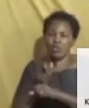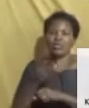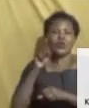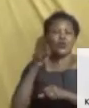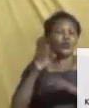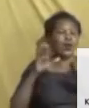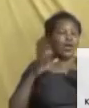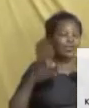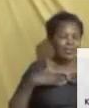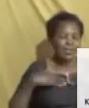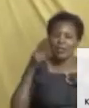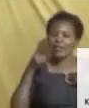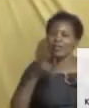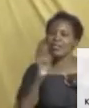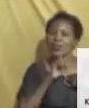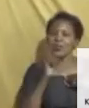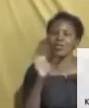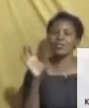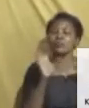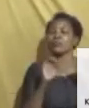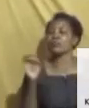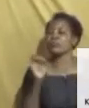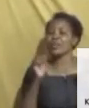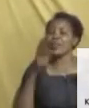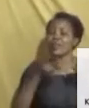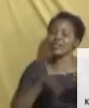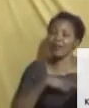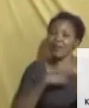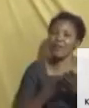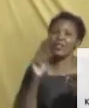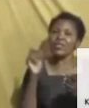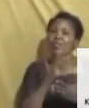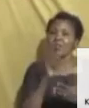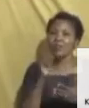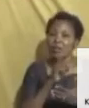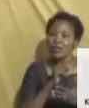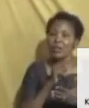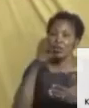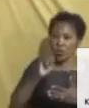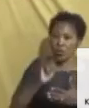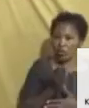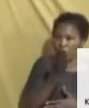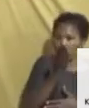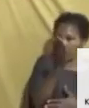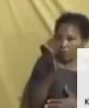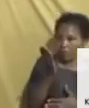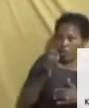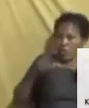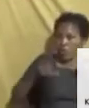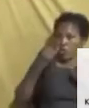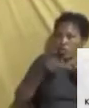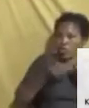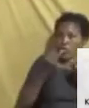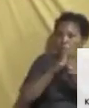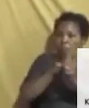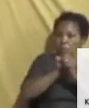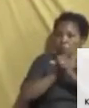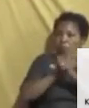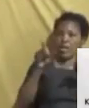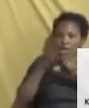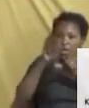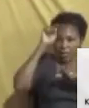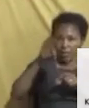the threat, which is a veiled threat, that behold, here you are enjoying immunity as judges. Why are you